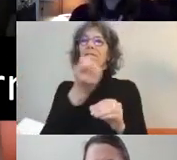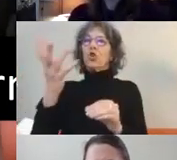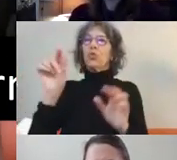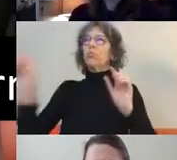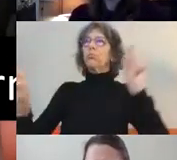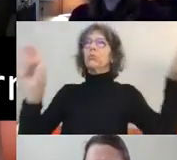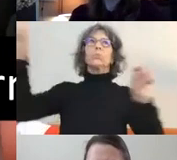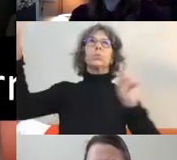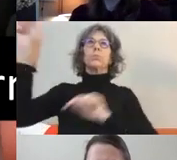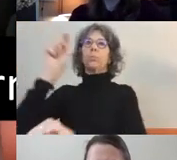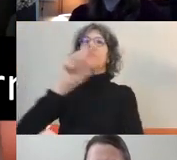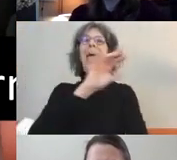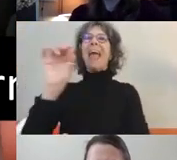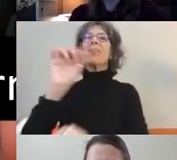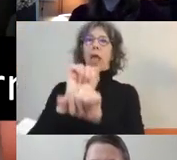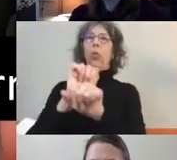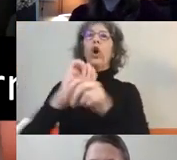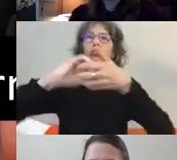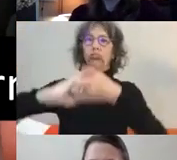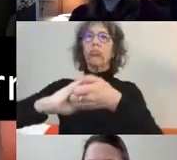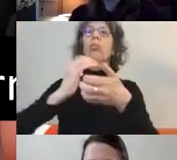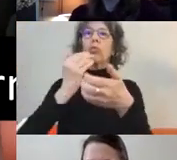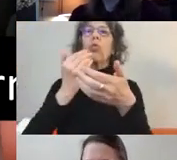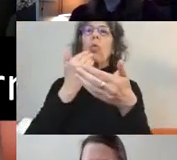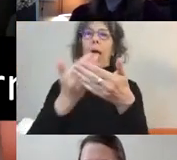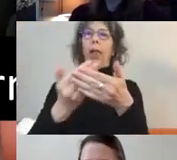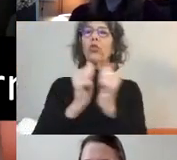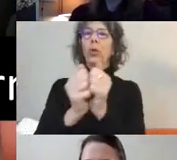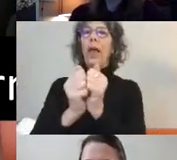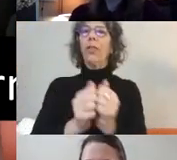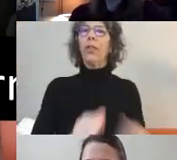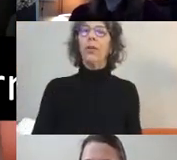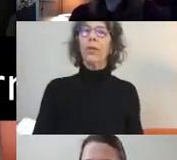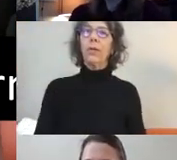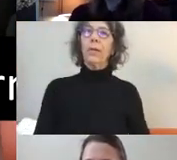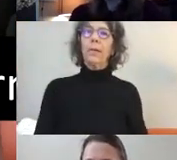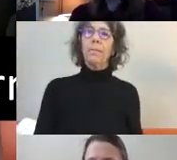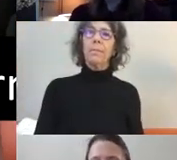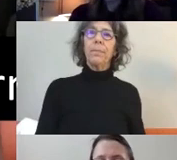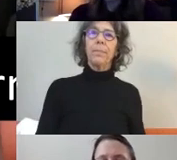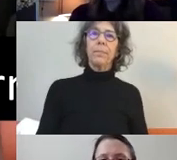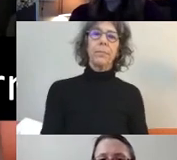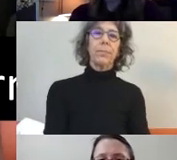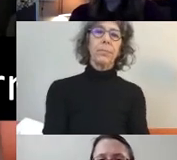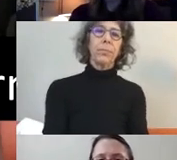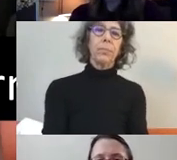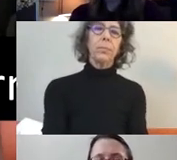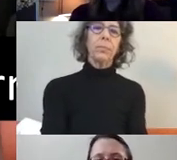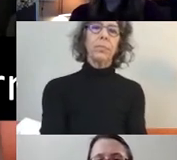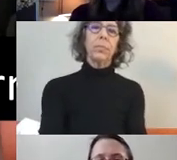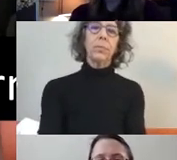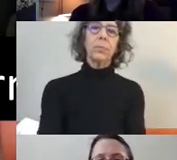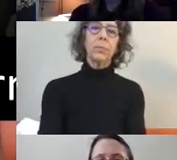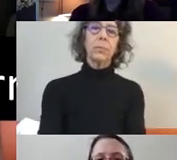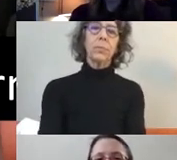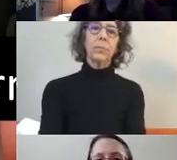together well. And what is the Emerald system? Sorry, say it again. What